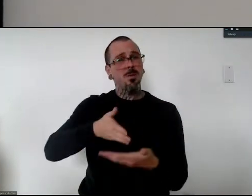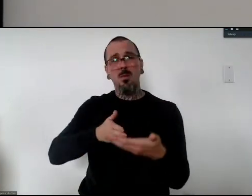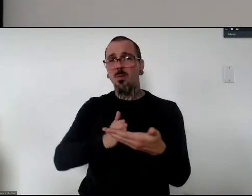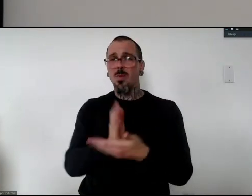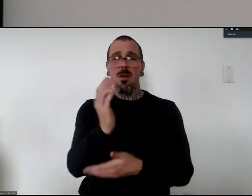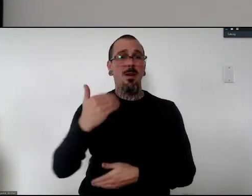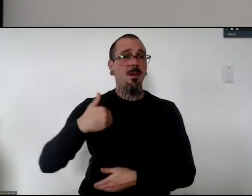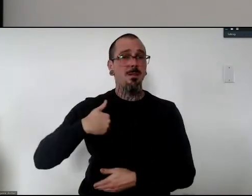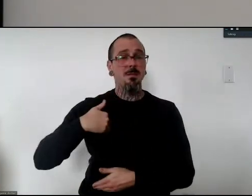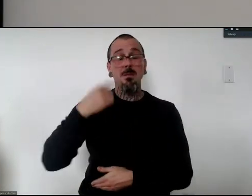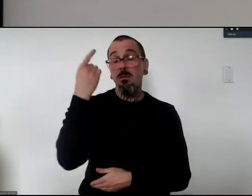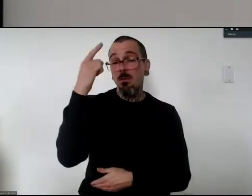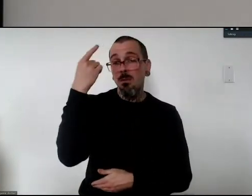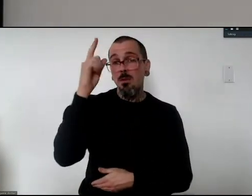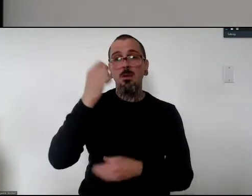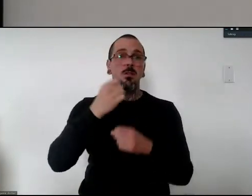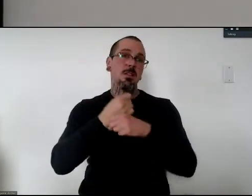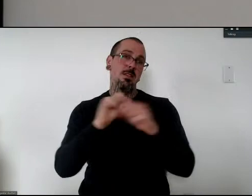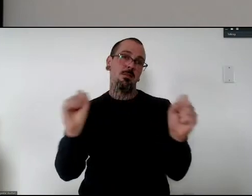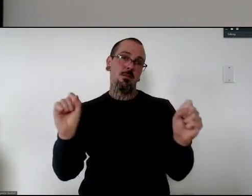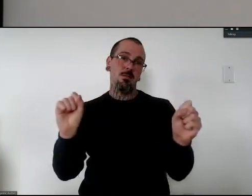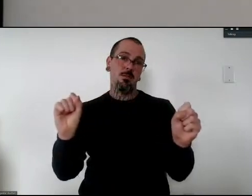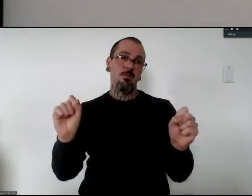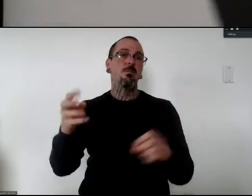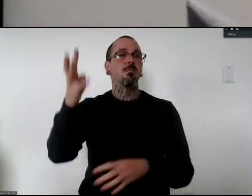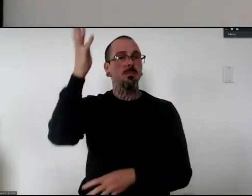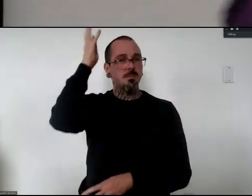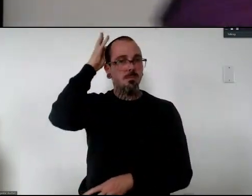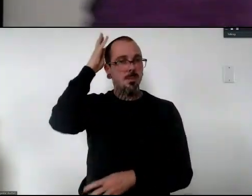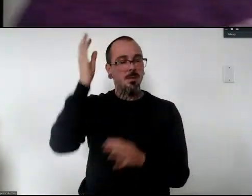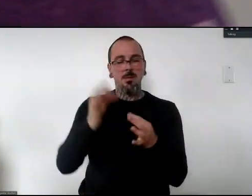safe. Lalan.